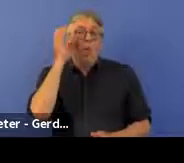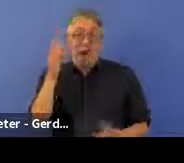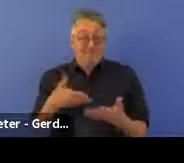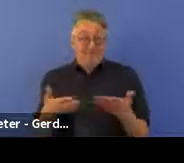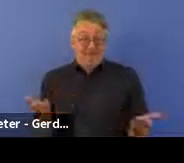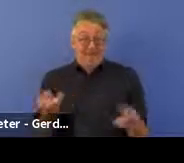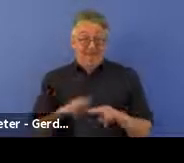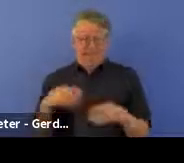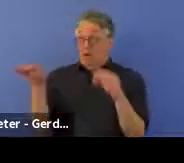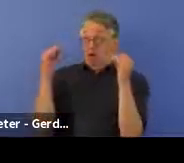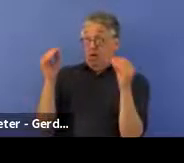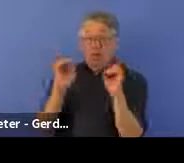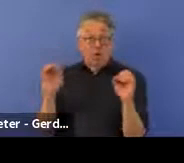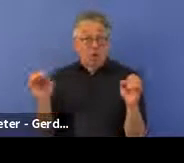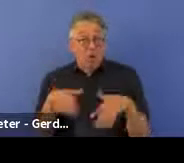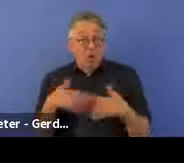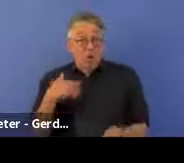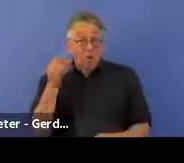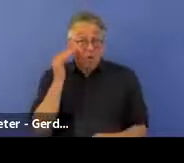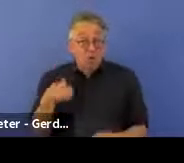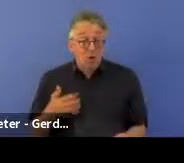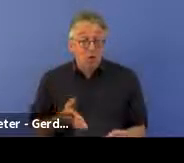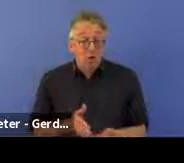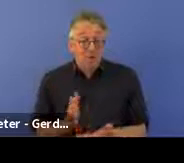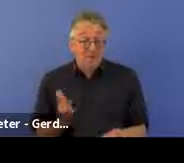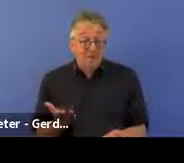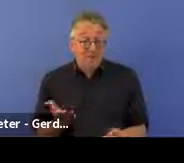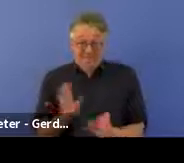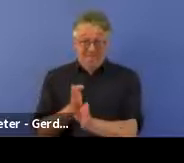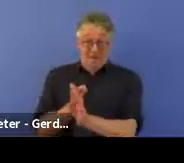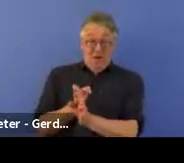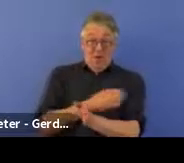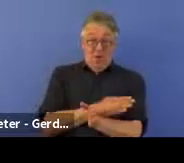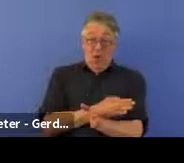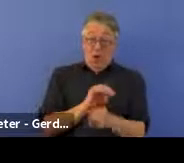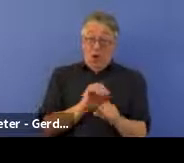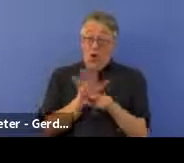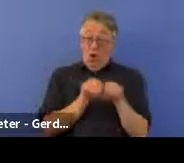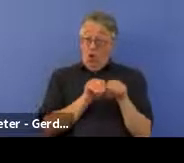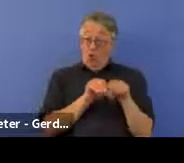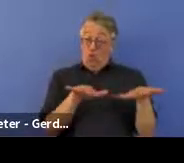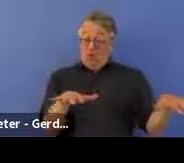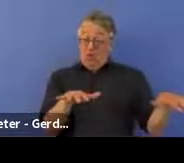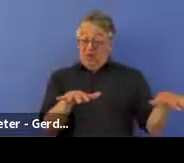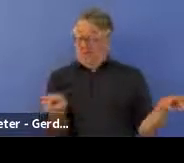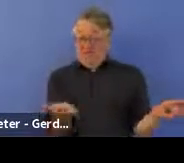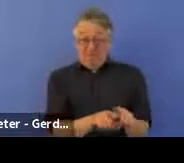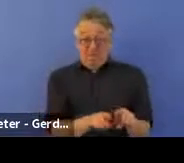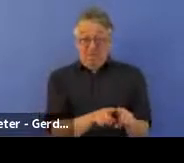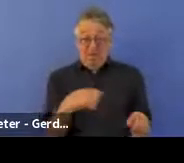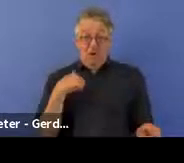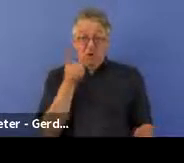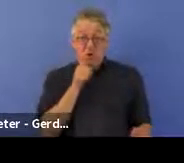the pandemic, in most countries, there has been a lack of inclusive environment, both in mainstream as well as special